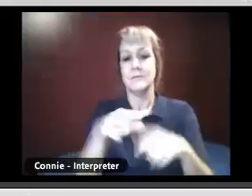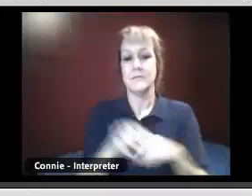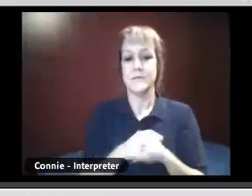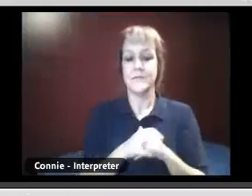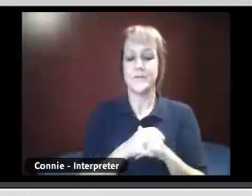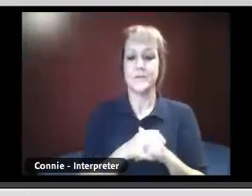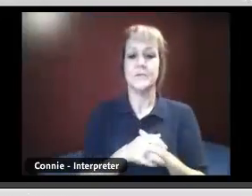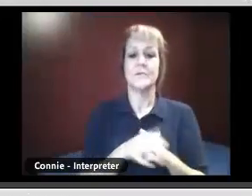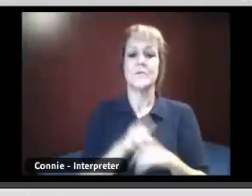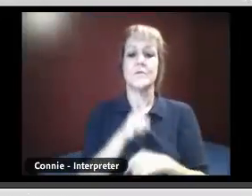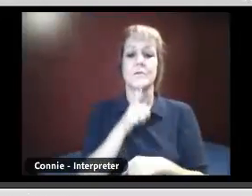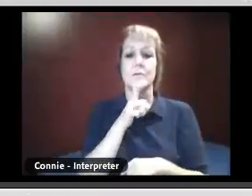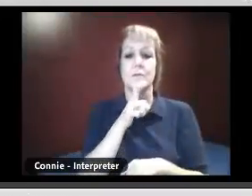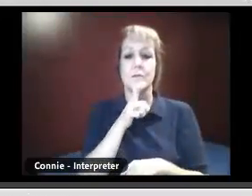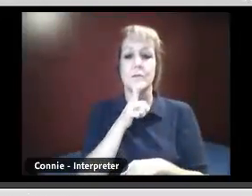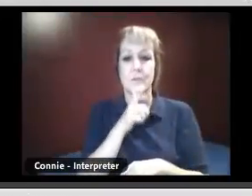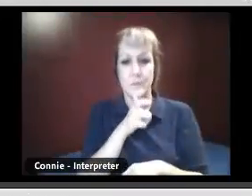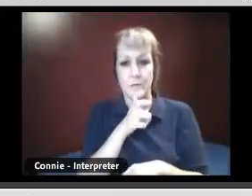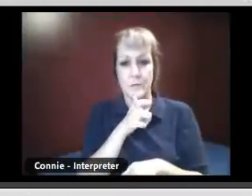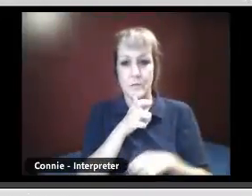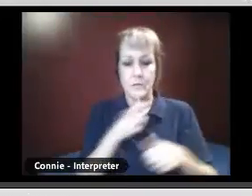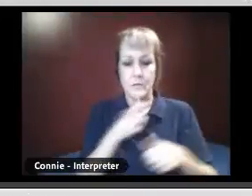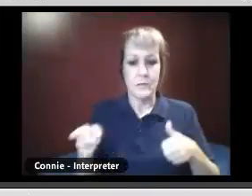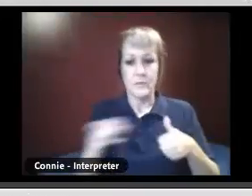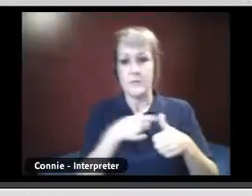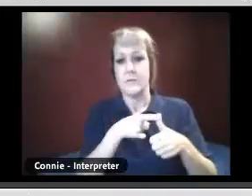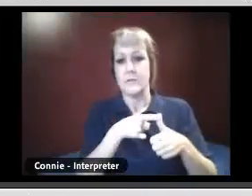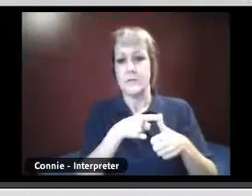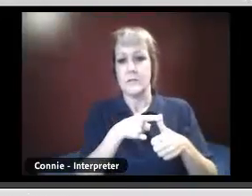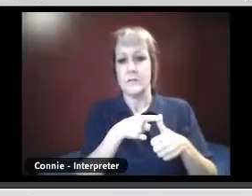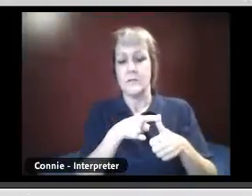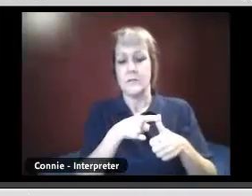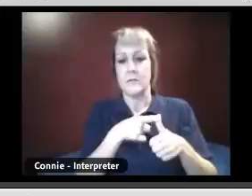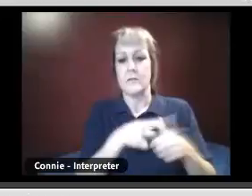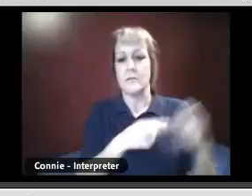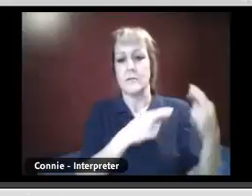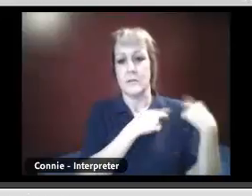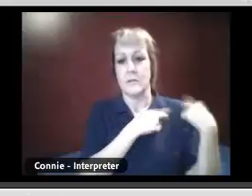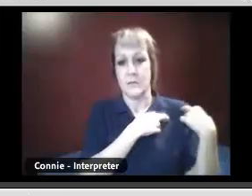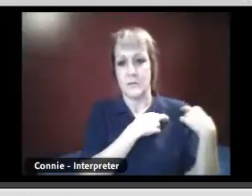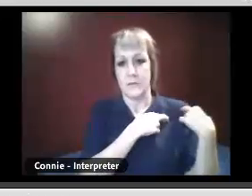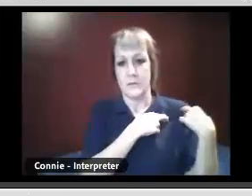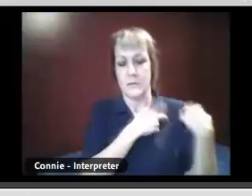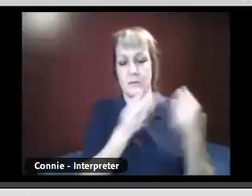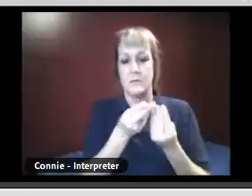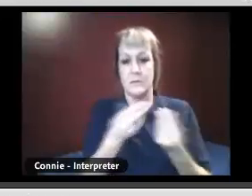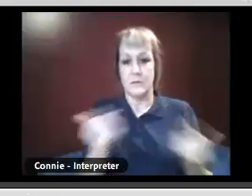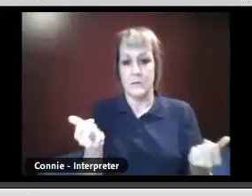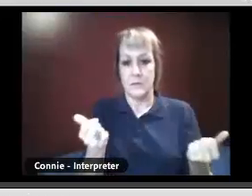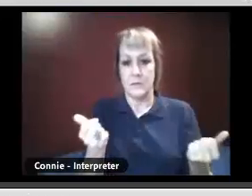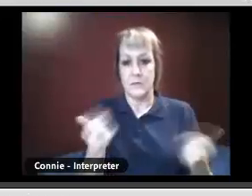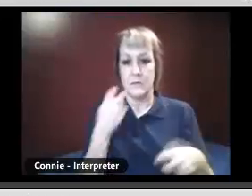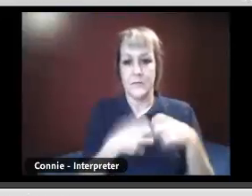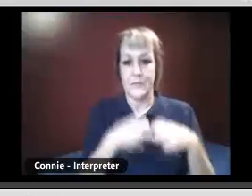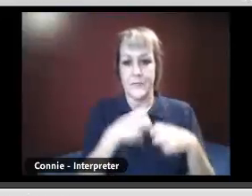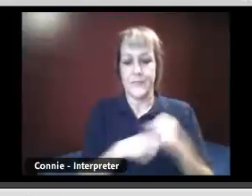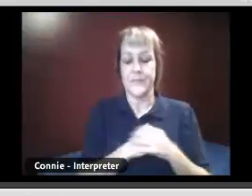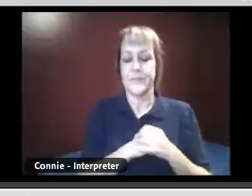Who initially owns responsibility for solving a problem?